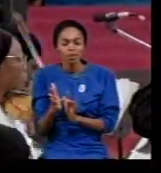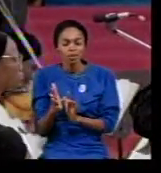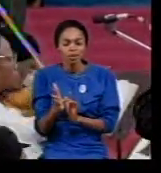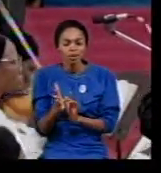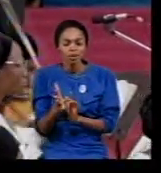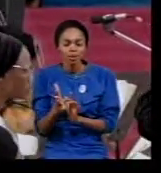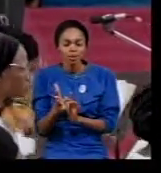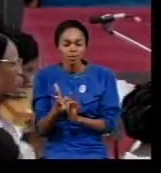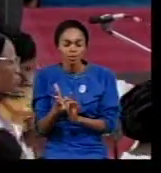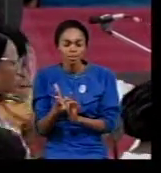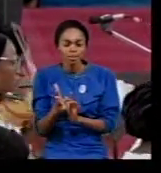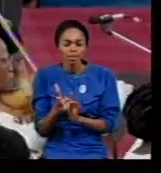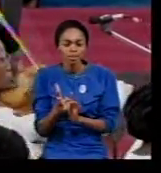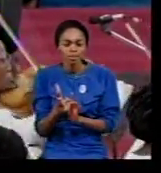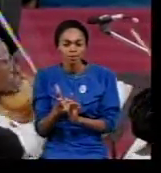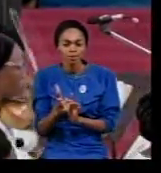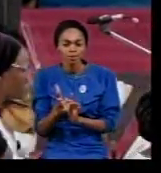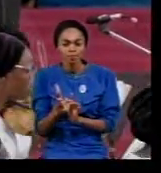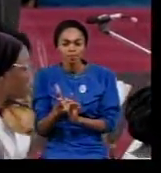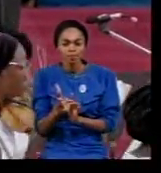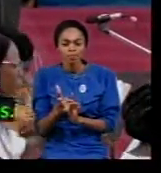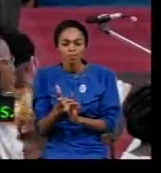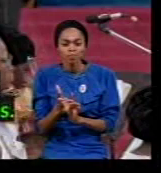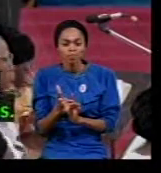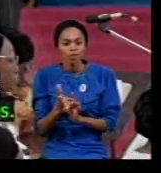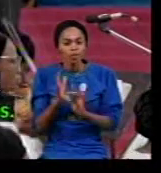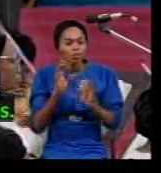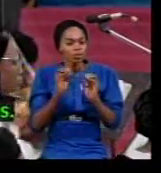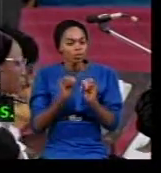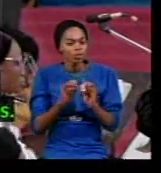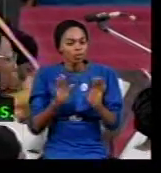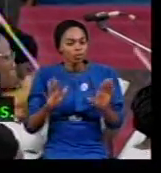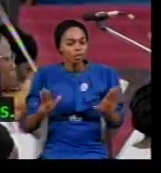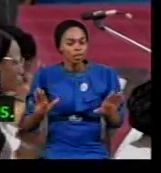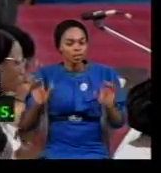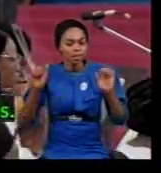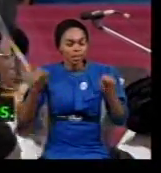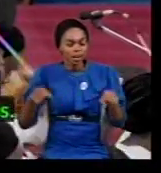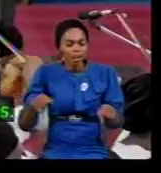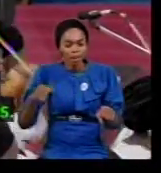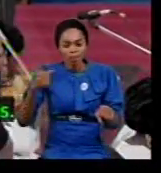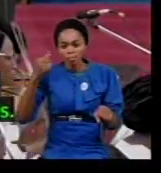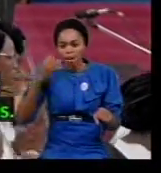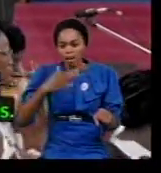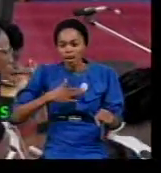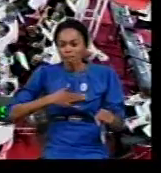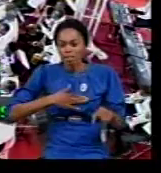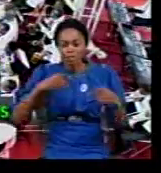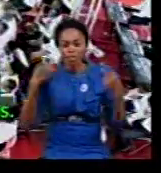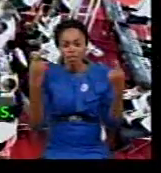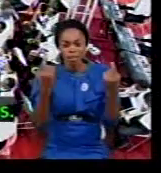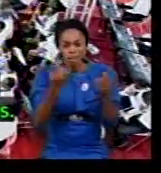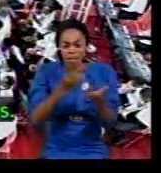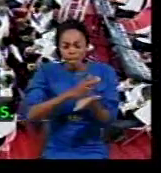Gideon's fastidiousness. And eventually we even see, even after all that, you come to chapter 7